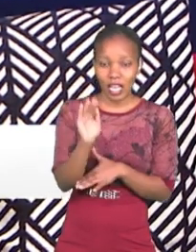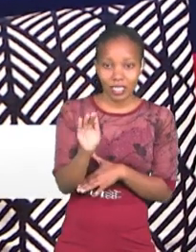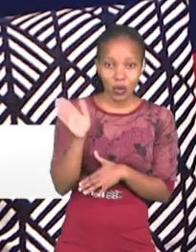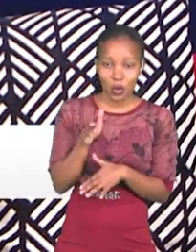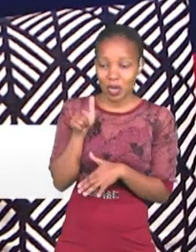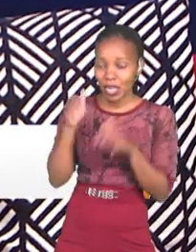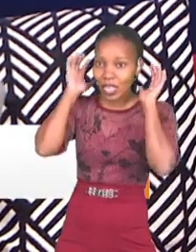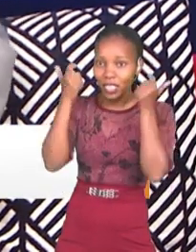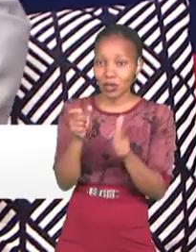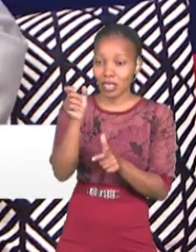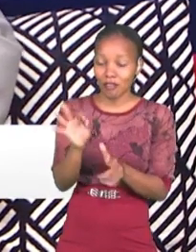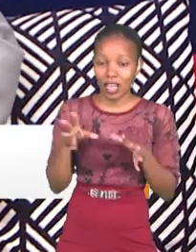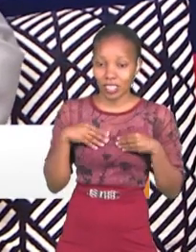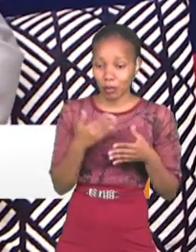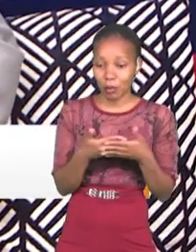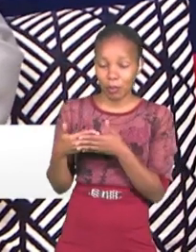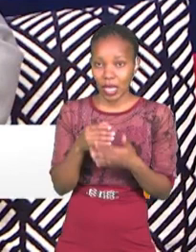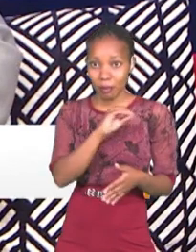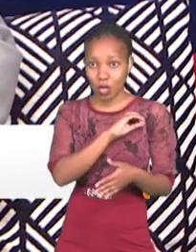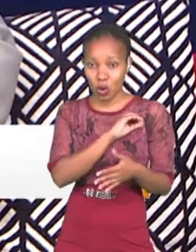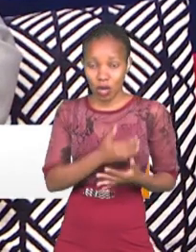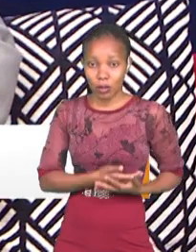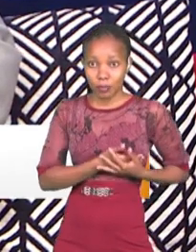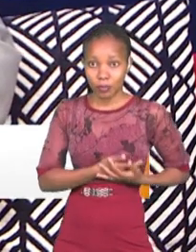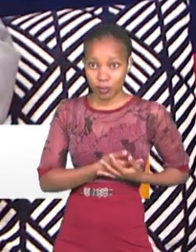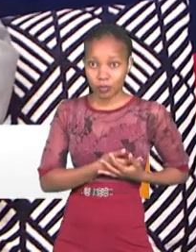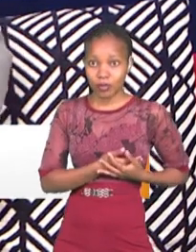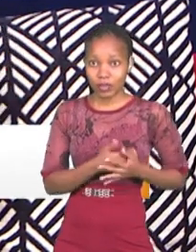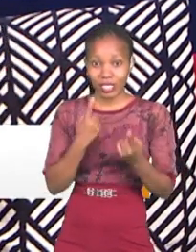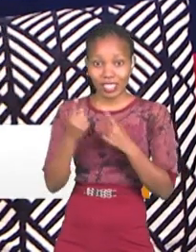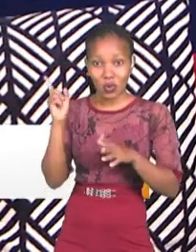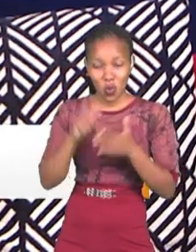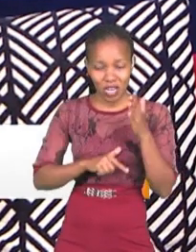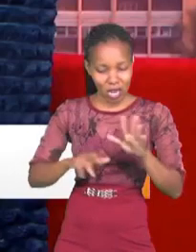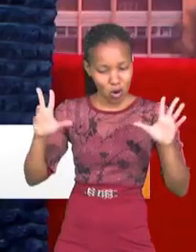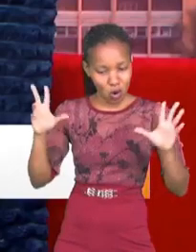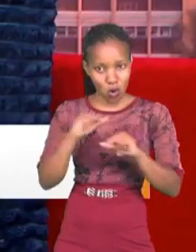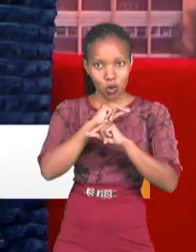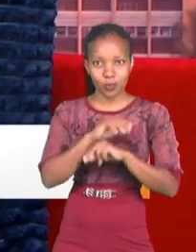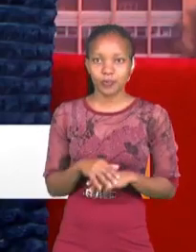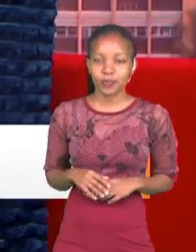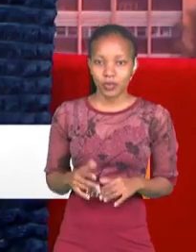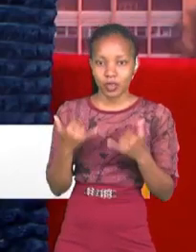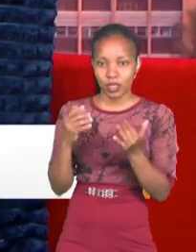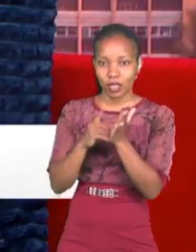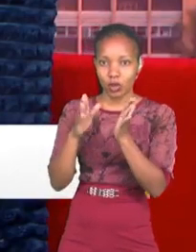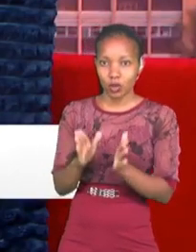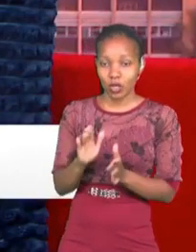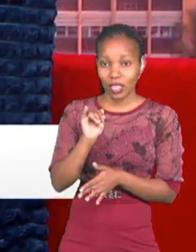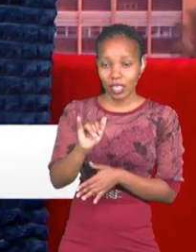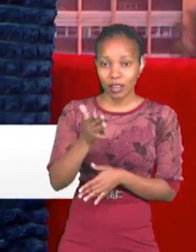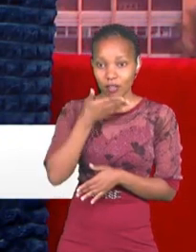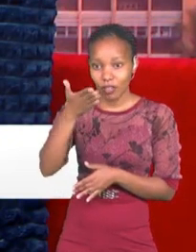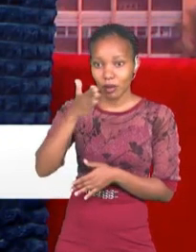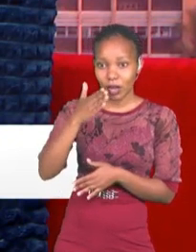they can accept their young kid to actually breastfeed from another woman. They said, big no. Now, doc, now look at that feedback. Already, it's